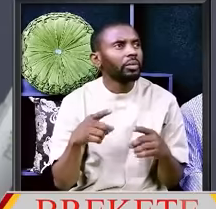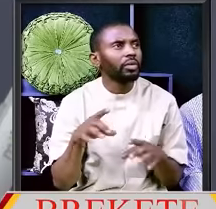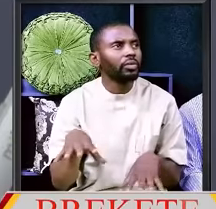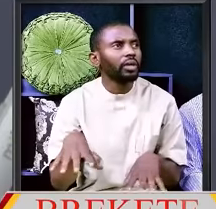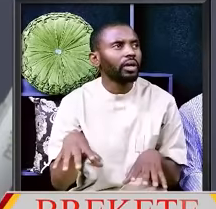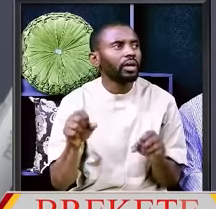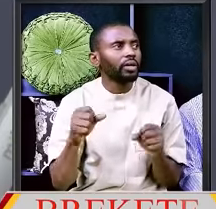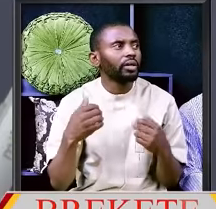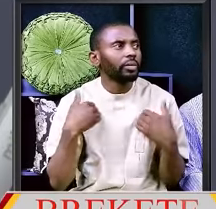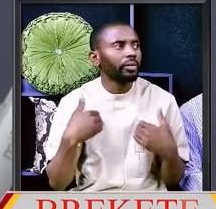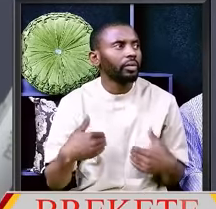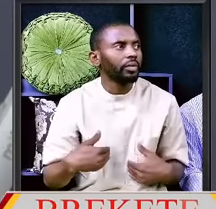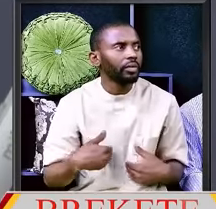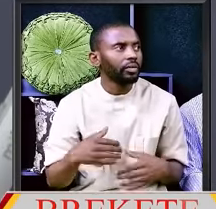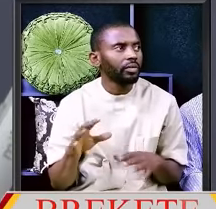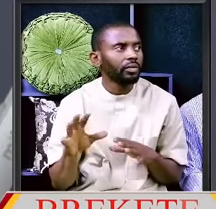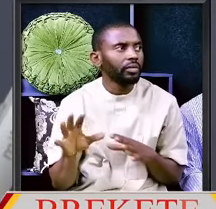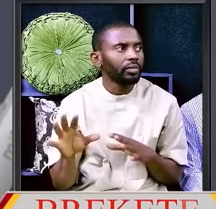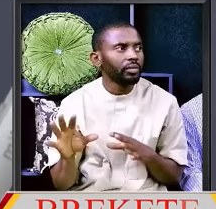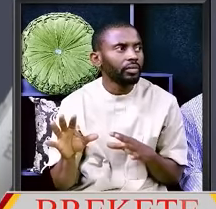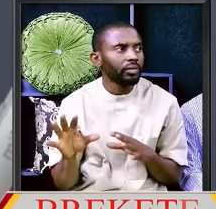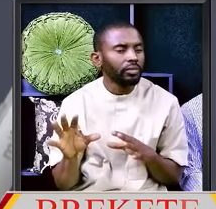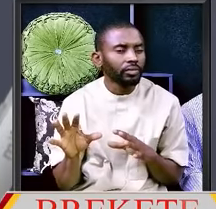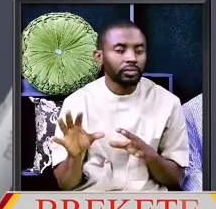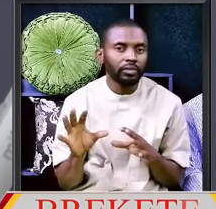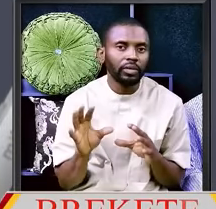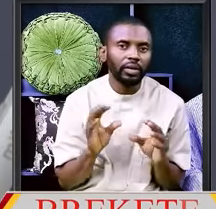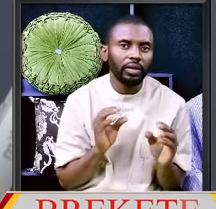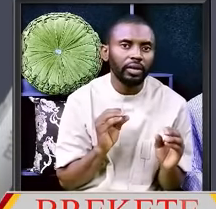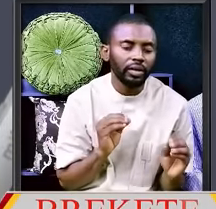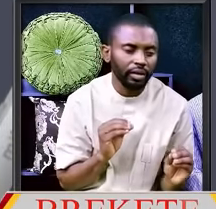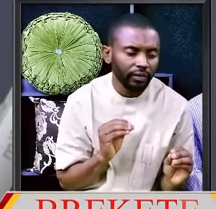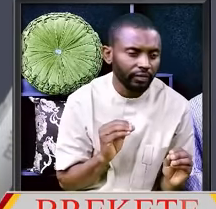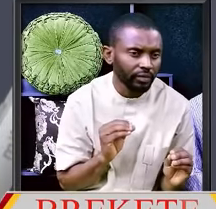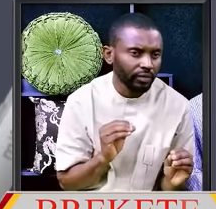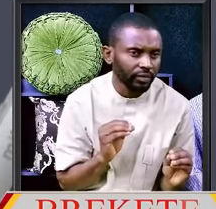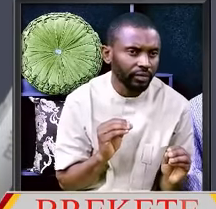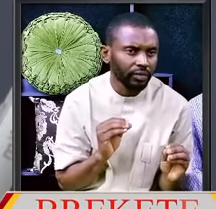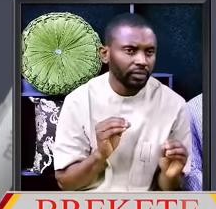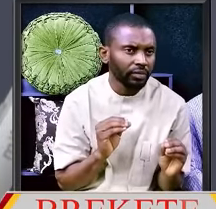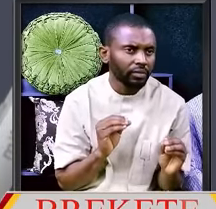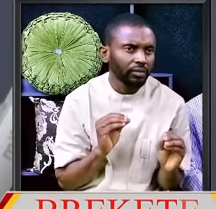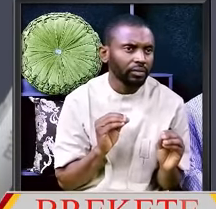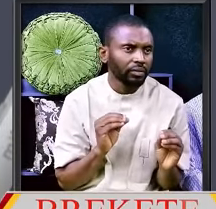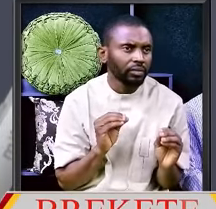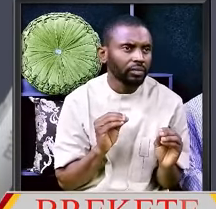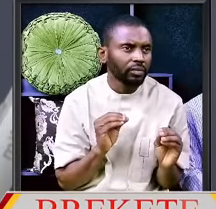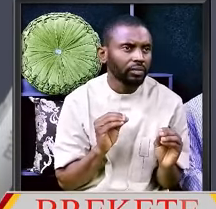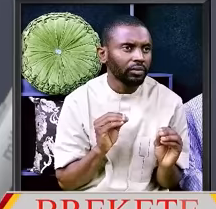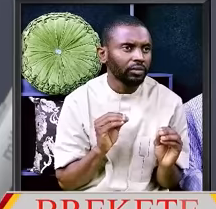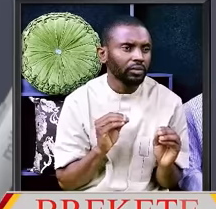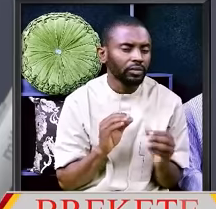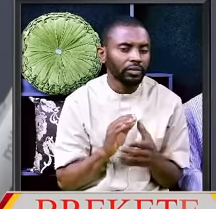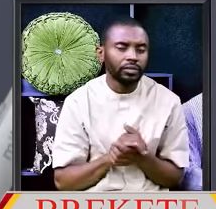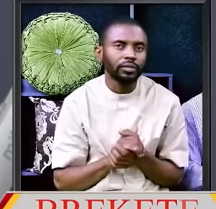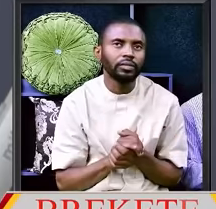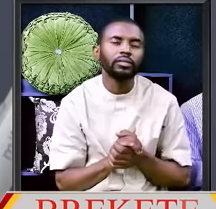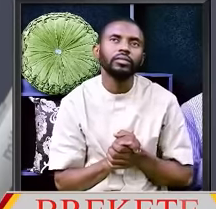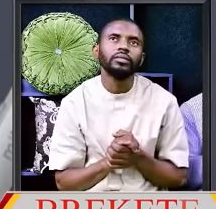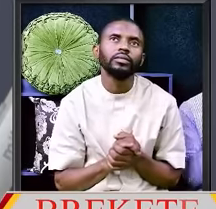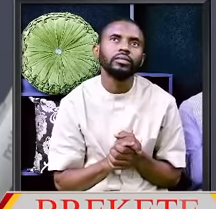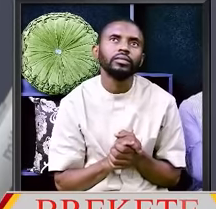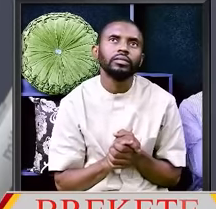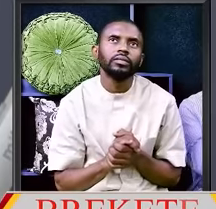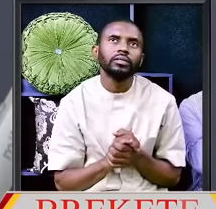You left him where the son was. You went to Korodu to make a statement. At